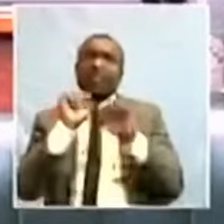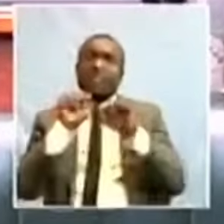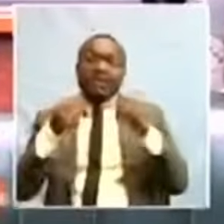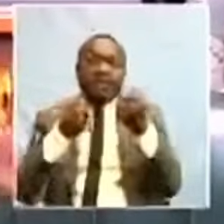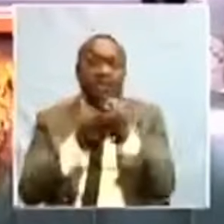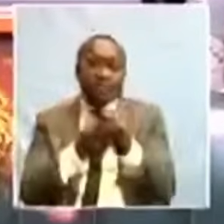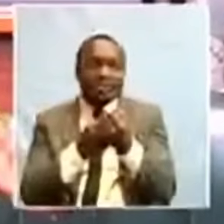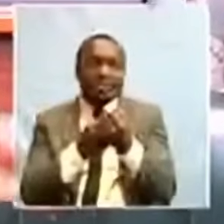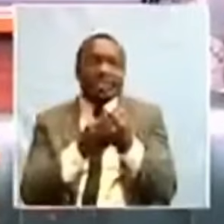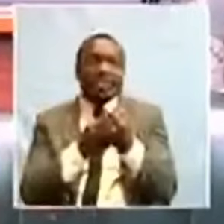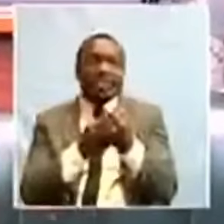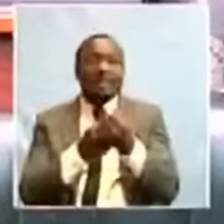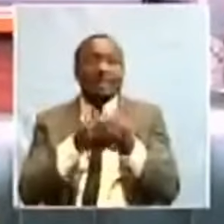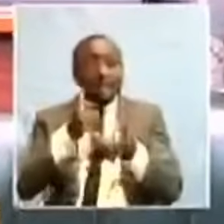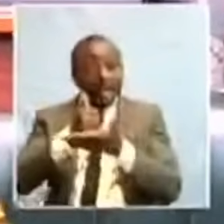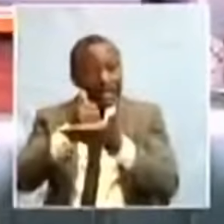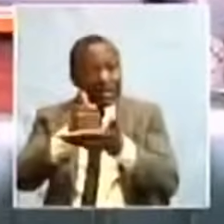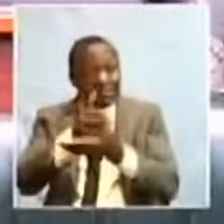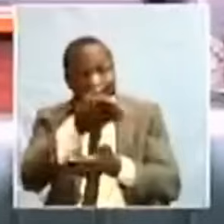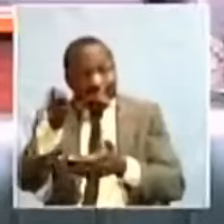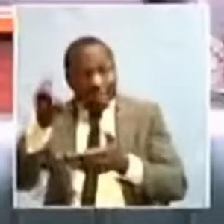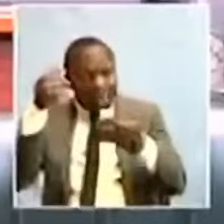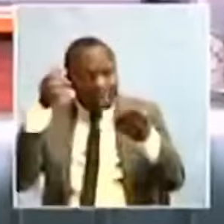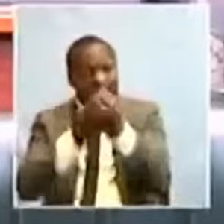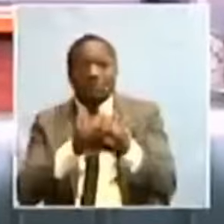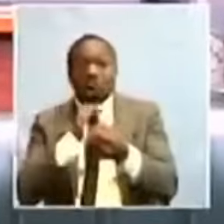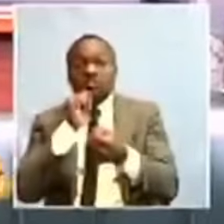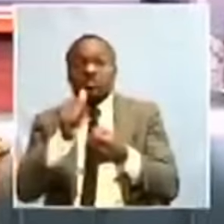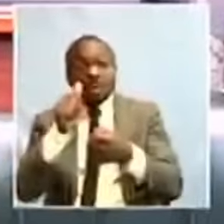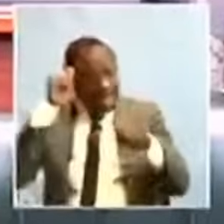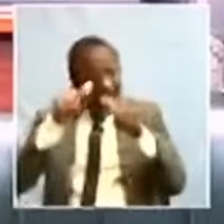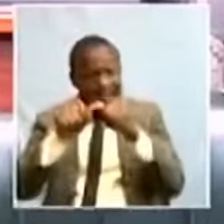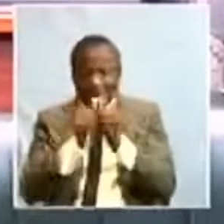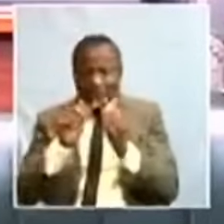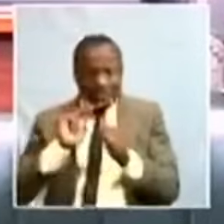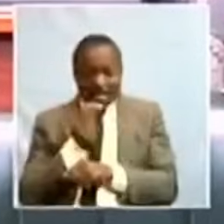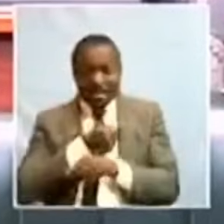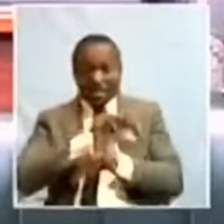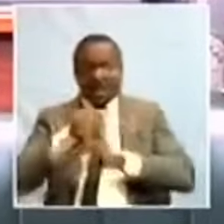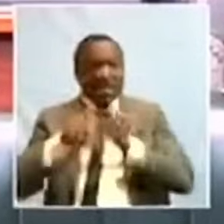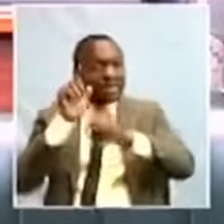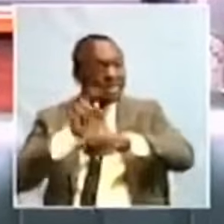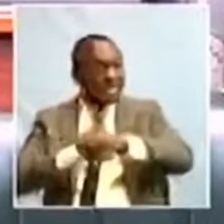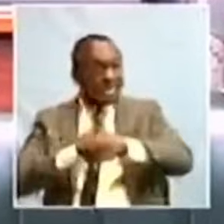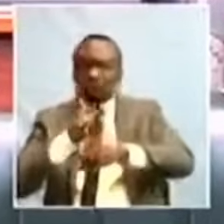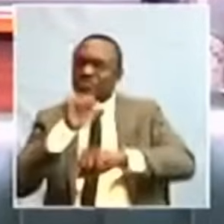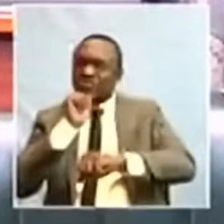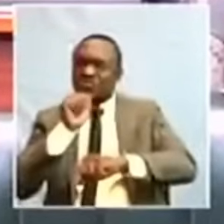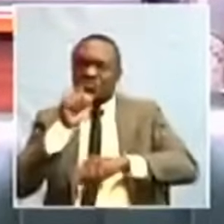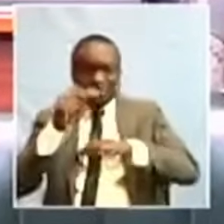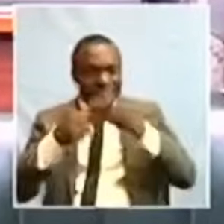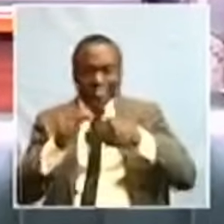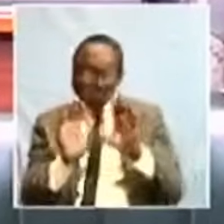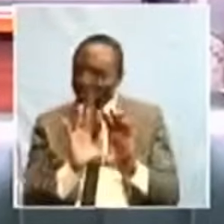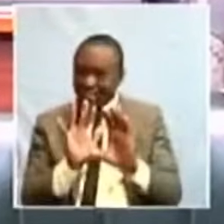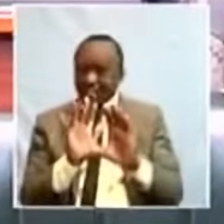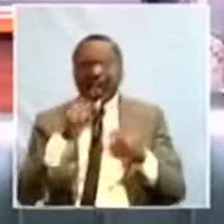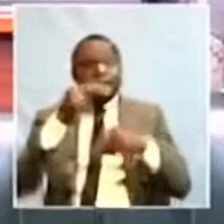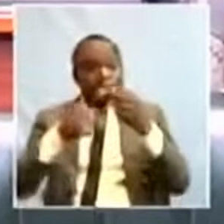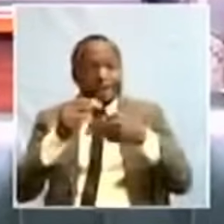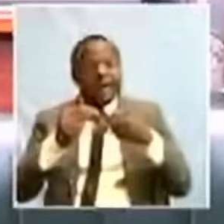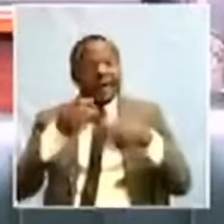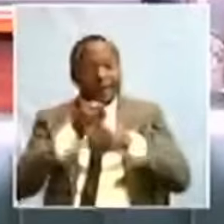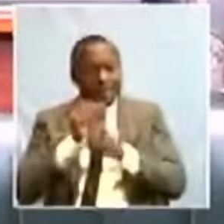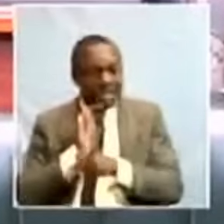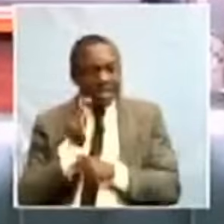support and let us help them. When supporting, I'm not saying agree with us all the time. That's not what it means. It means making